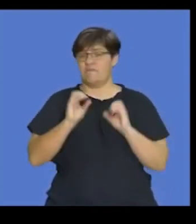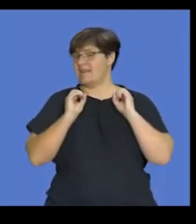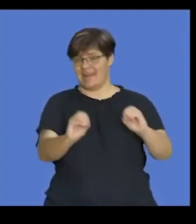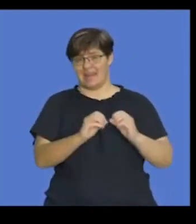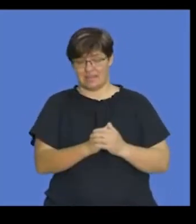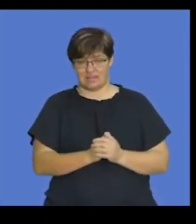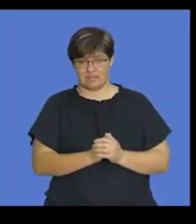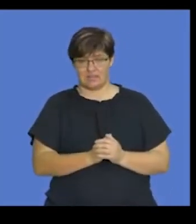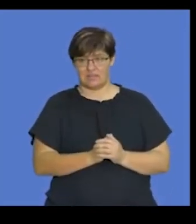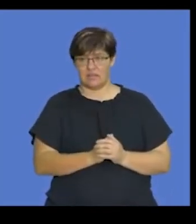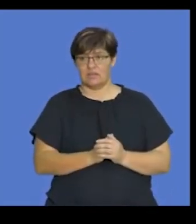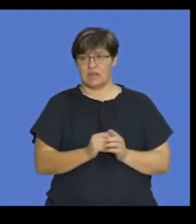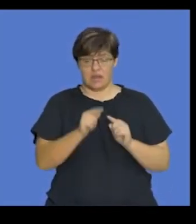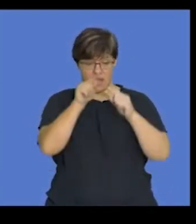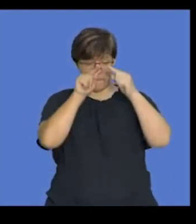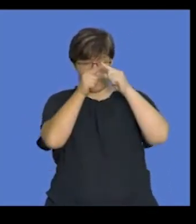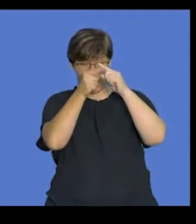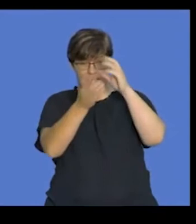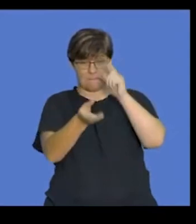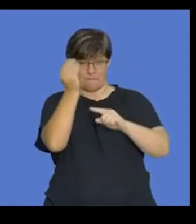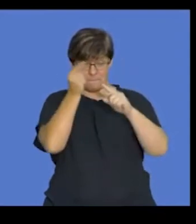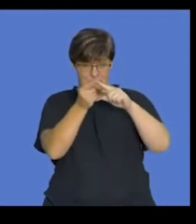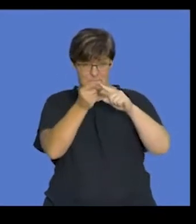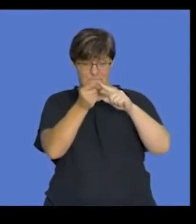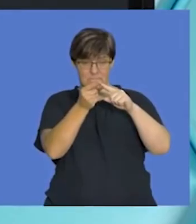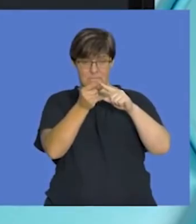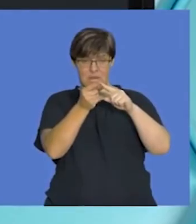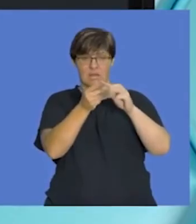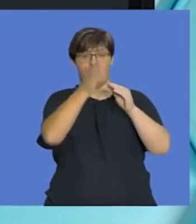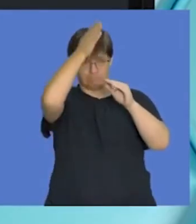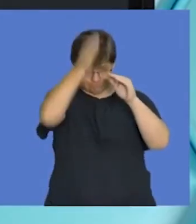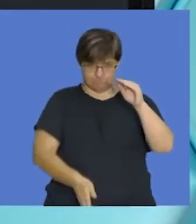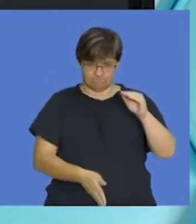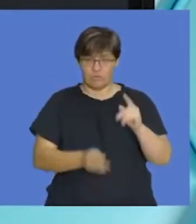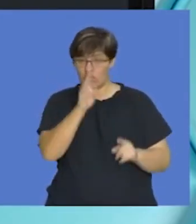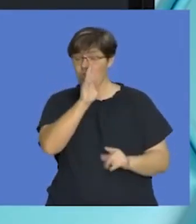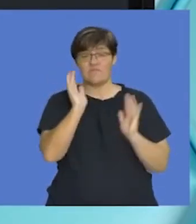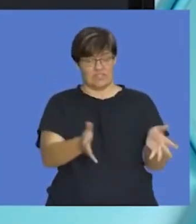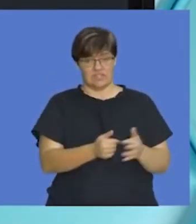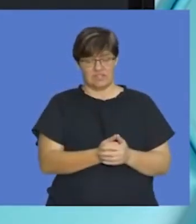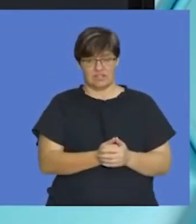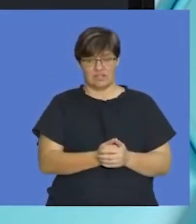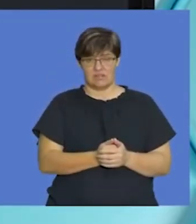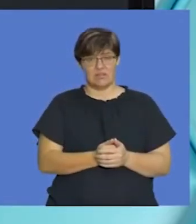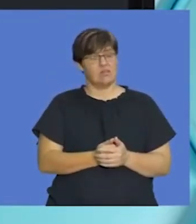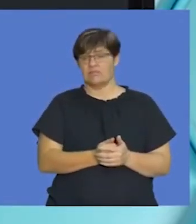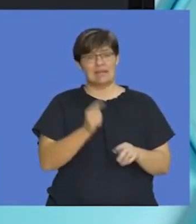point, and there's an immediate drop. You saw that. There's no time frame. It's immediate. It